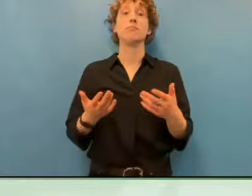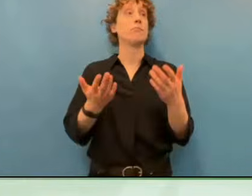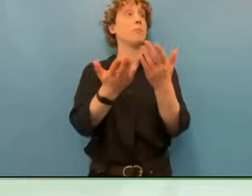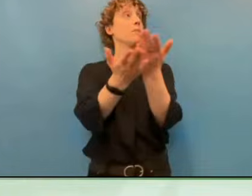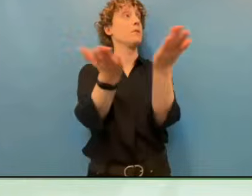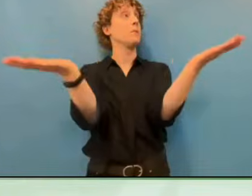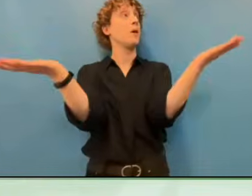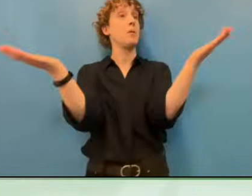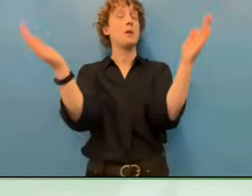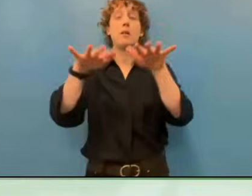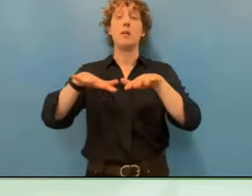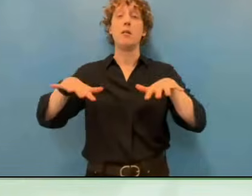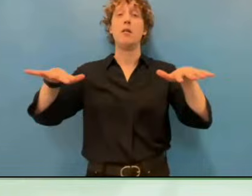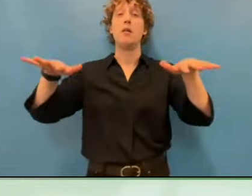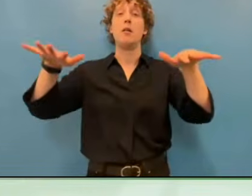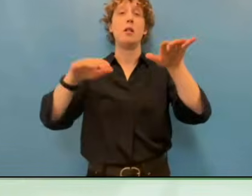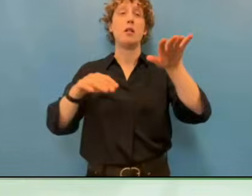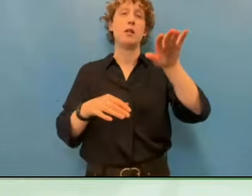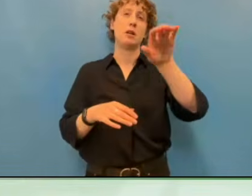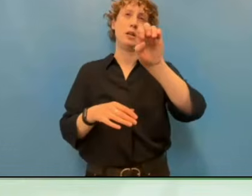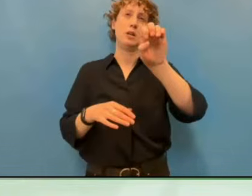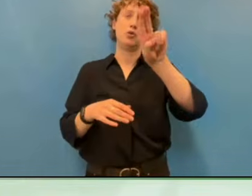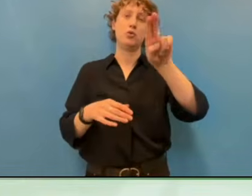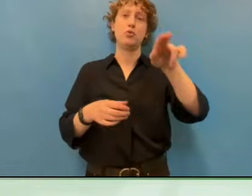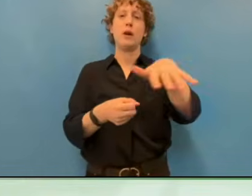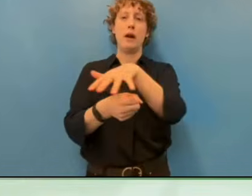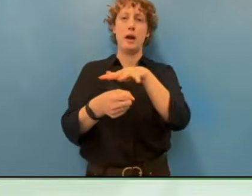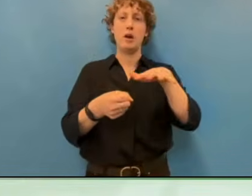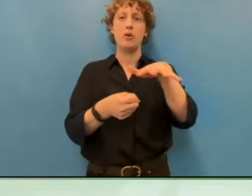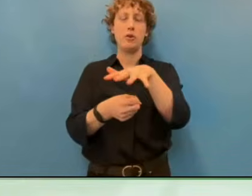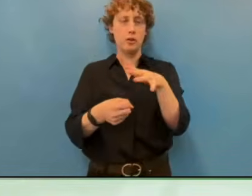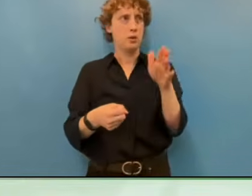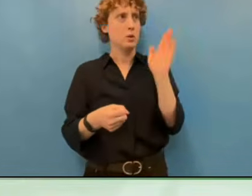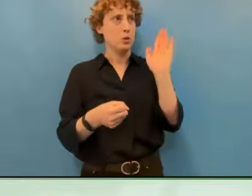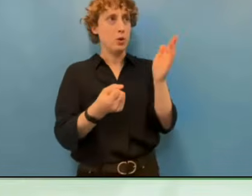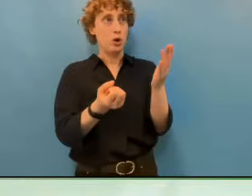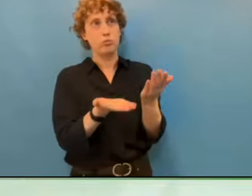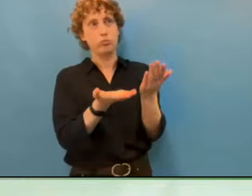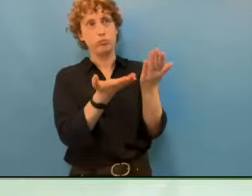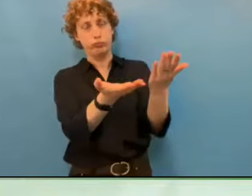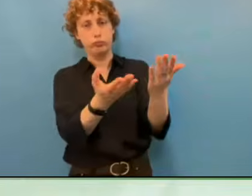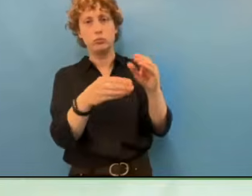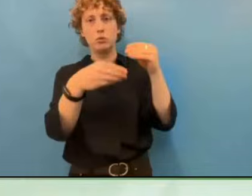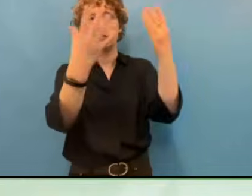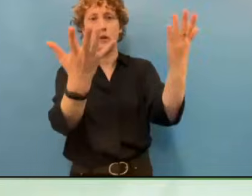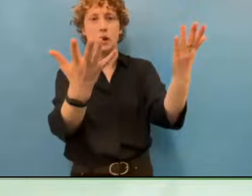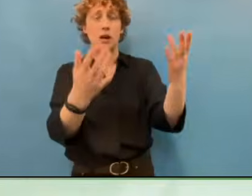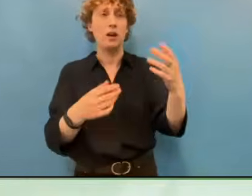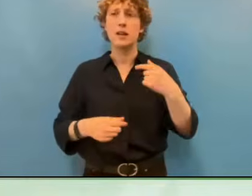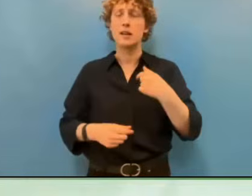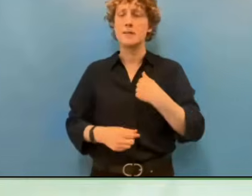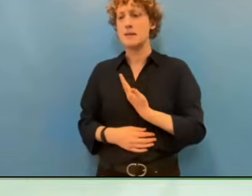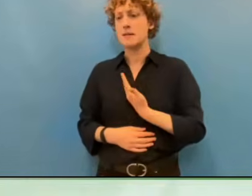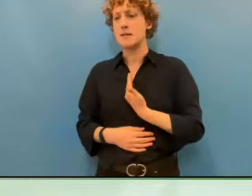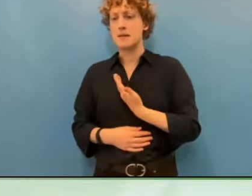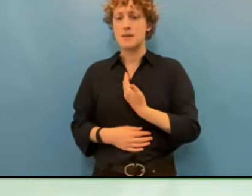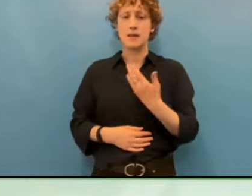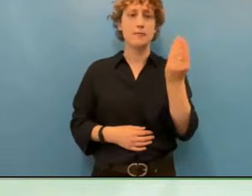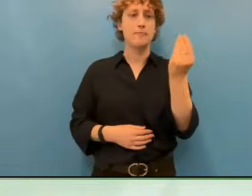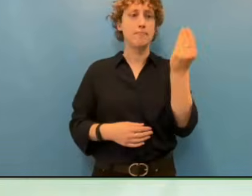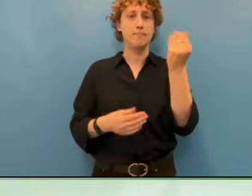everywhere in the euro area, so everybody has the certainty. If I don't have any other mean, I go with that